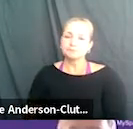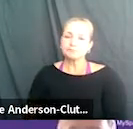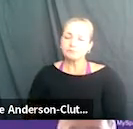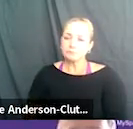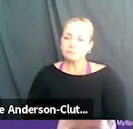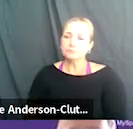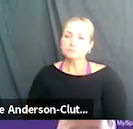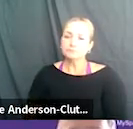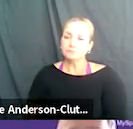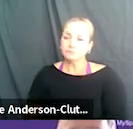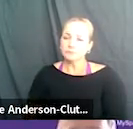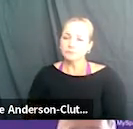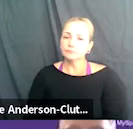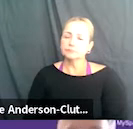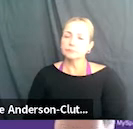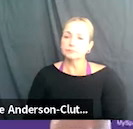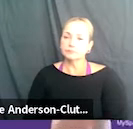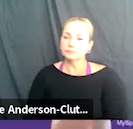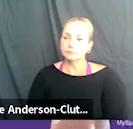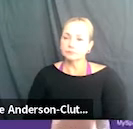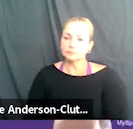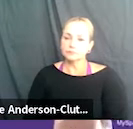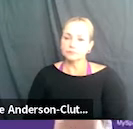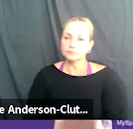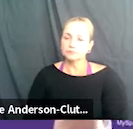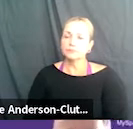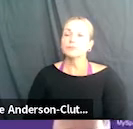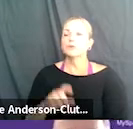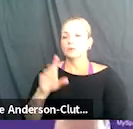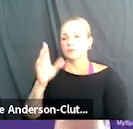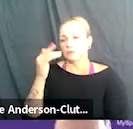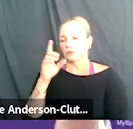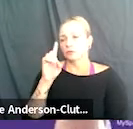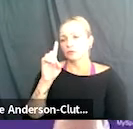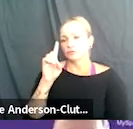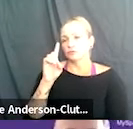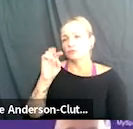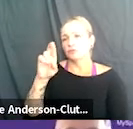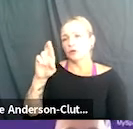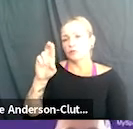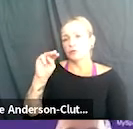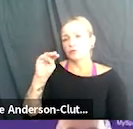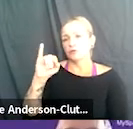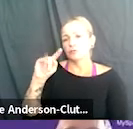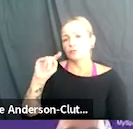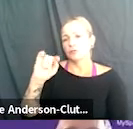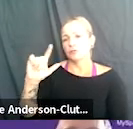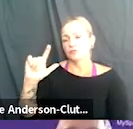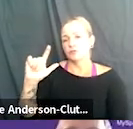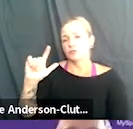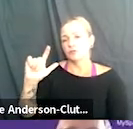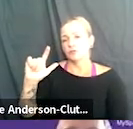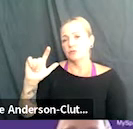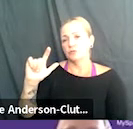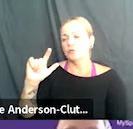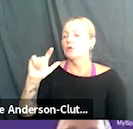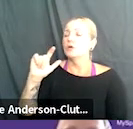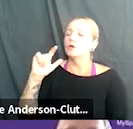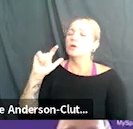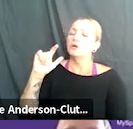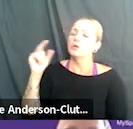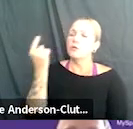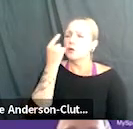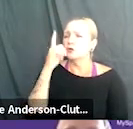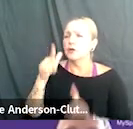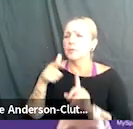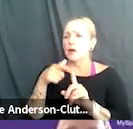Okay, so Dr. Mitchell actually wondered about obsessive compulsive disorder. So in saying that, Claire,